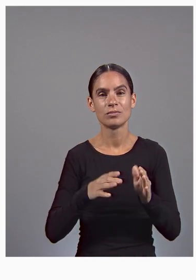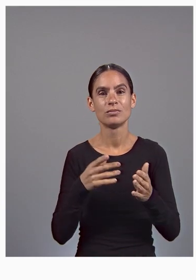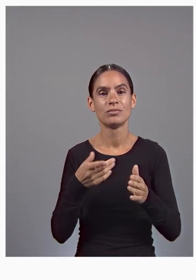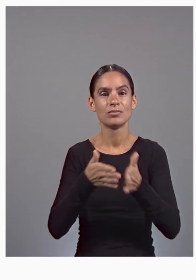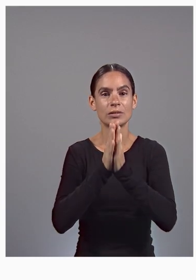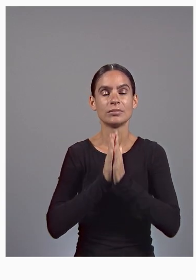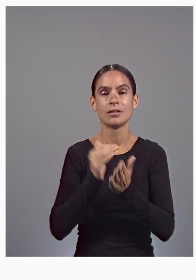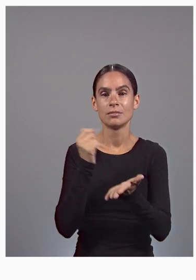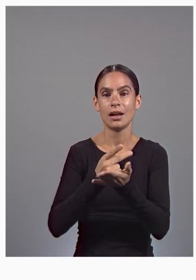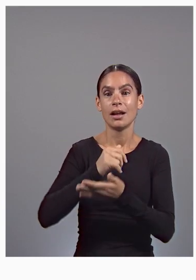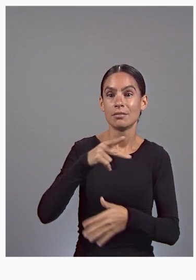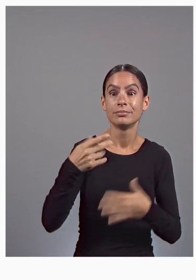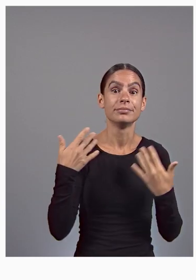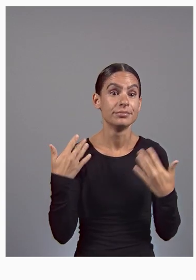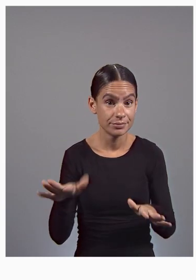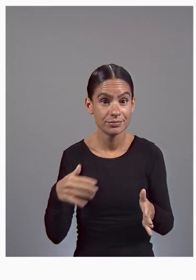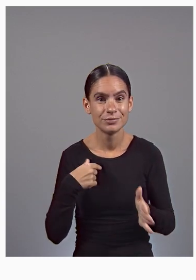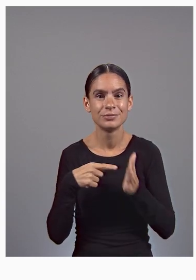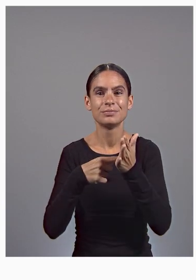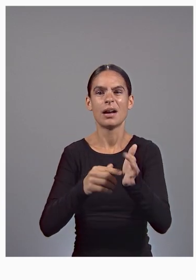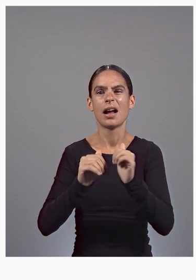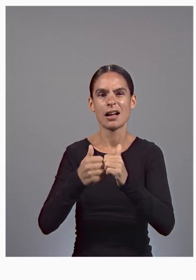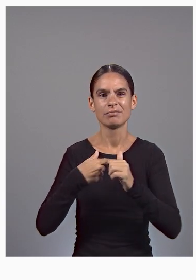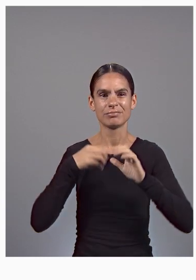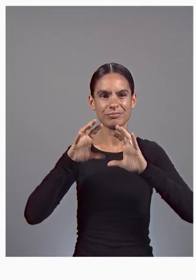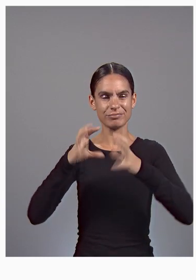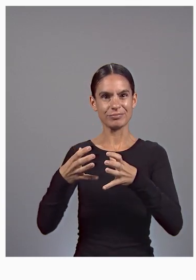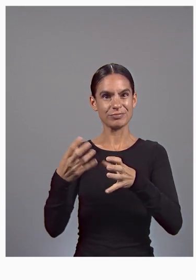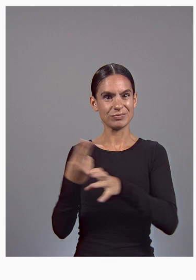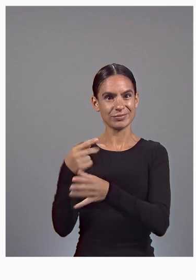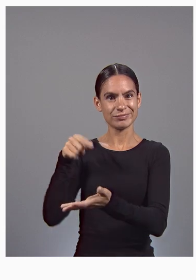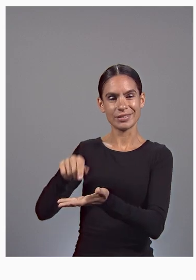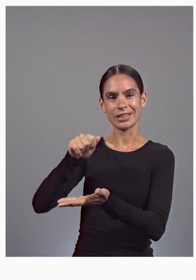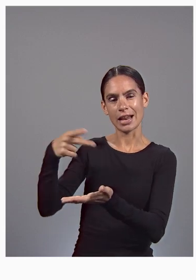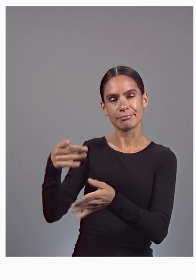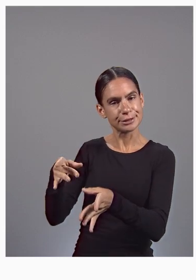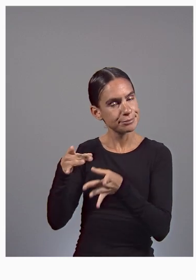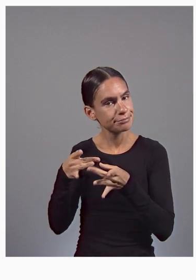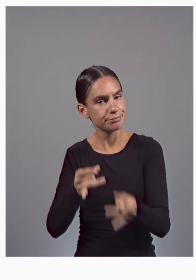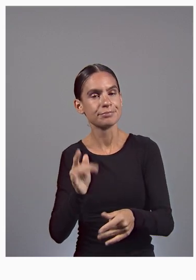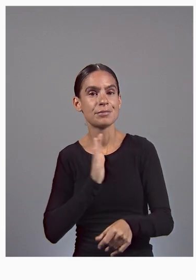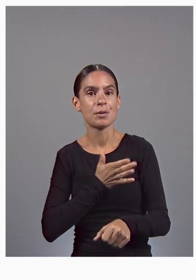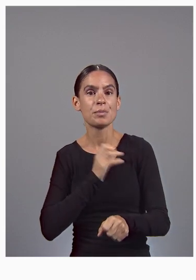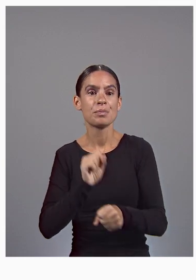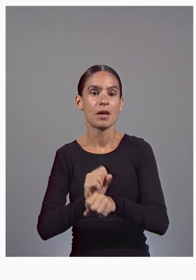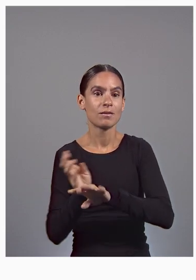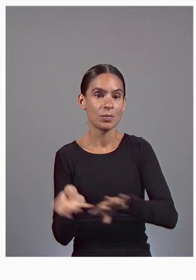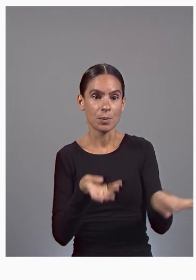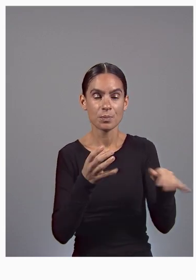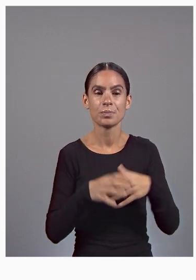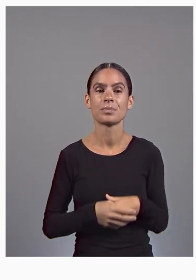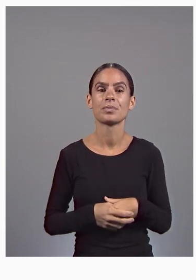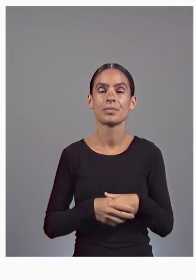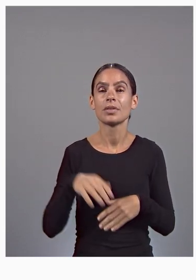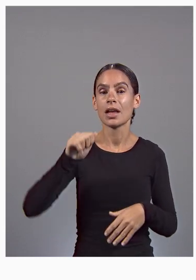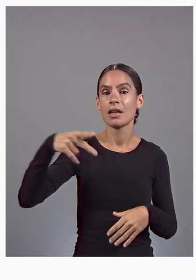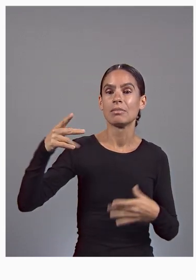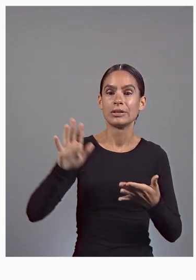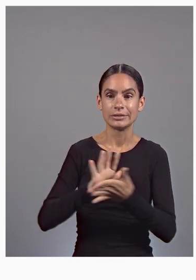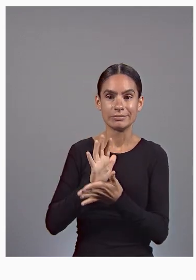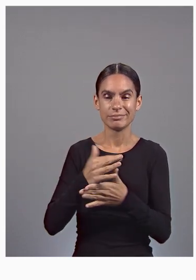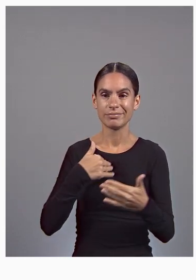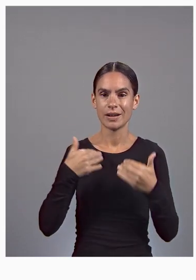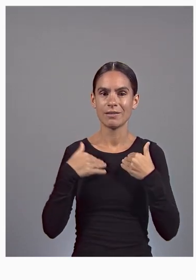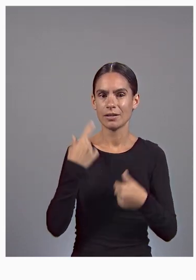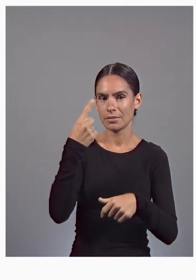use this app to efficiently manage our development workflow, our approval workflow. With AppSheet, I have a single place to store